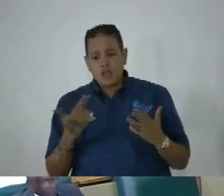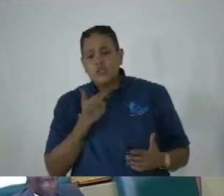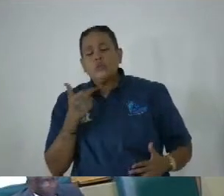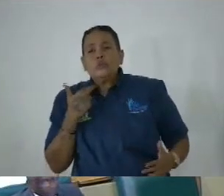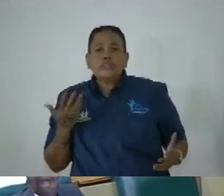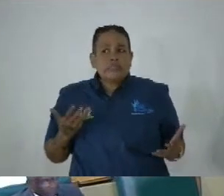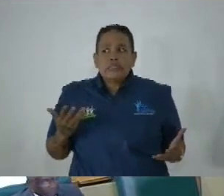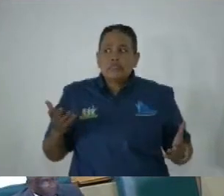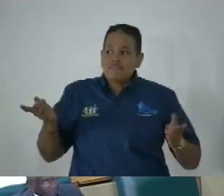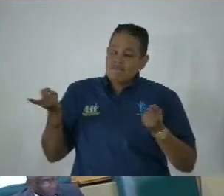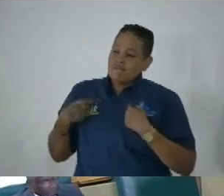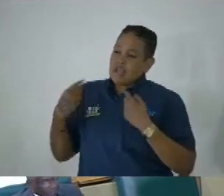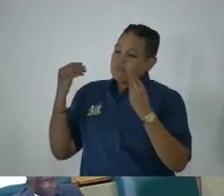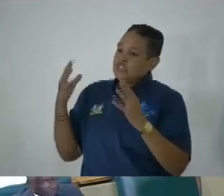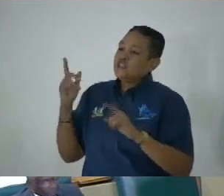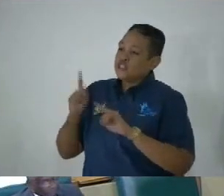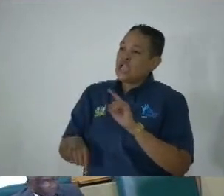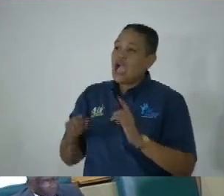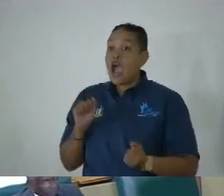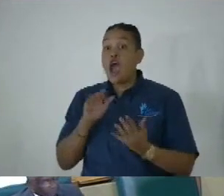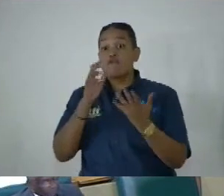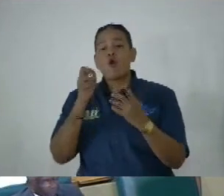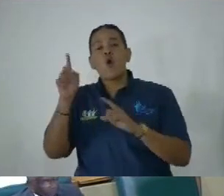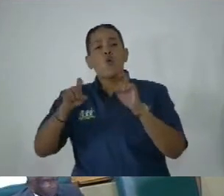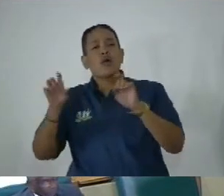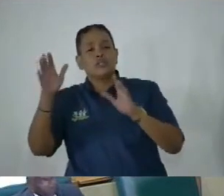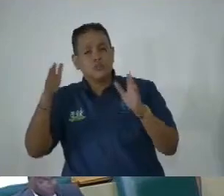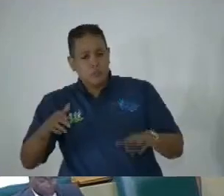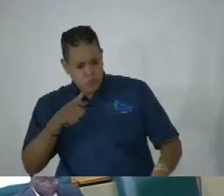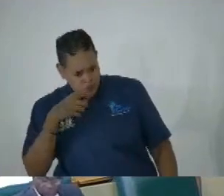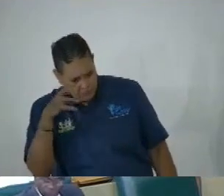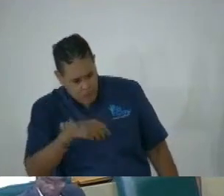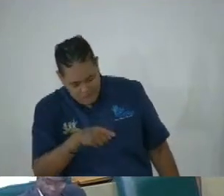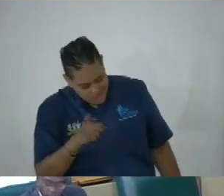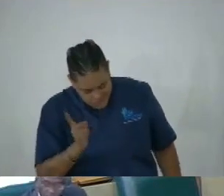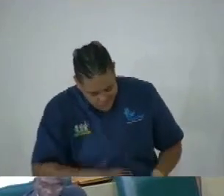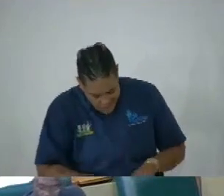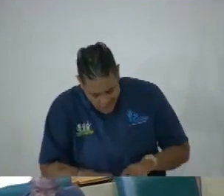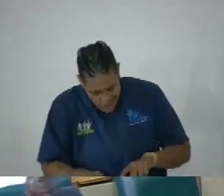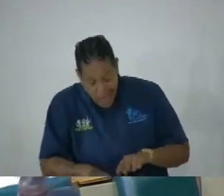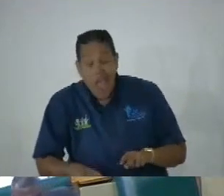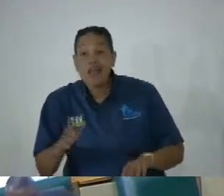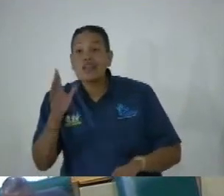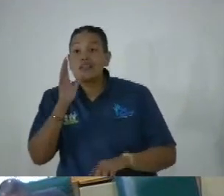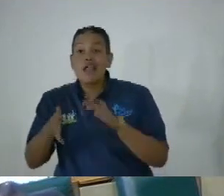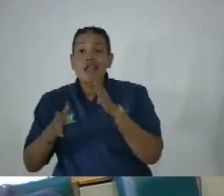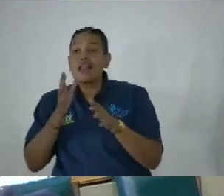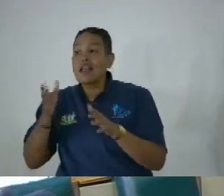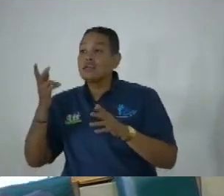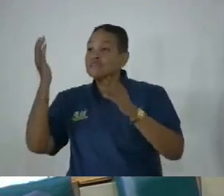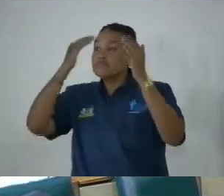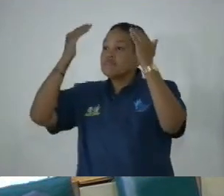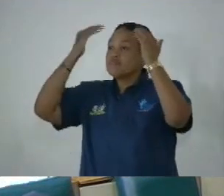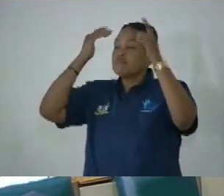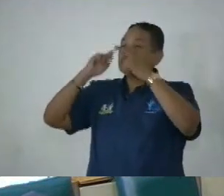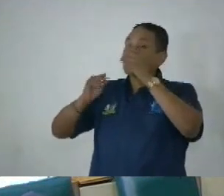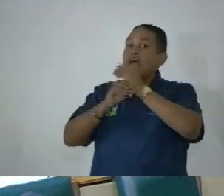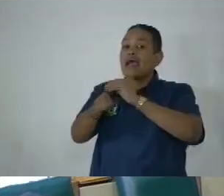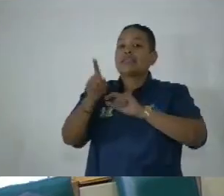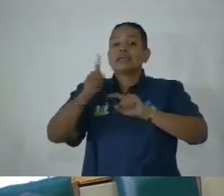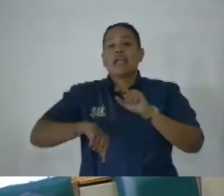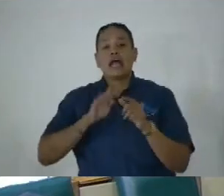on the teachers. They can confront or question their accuser, lack of transparency, and of course, as I say, they can't speak